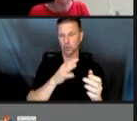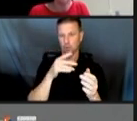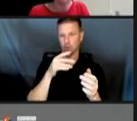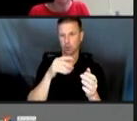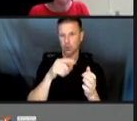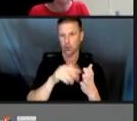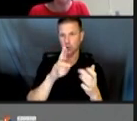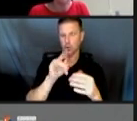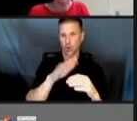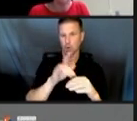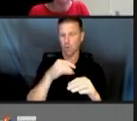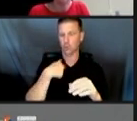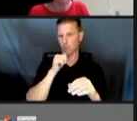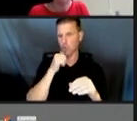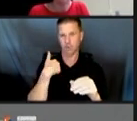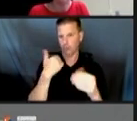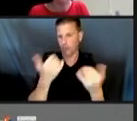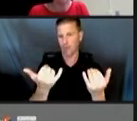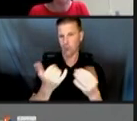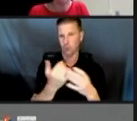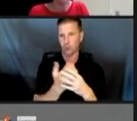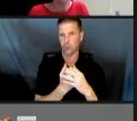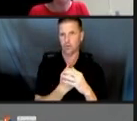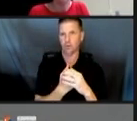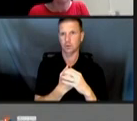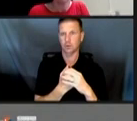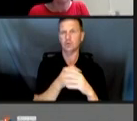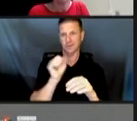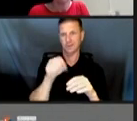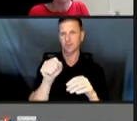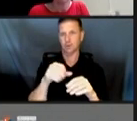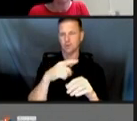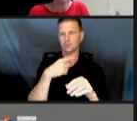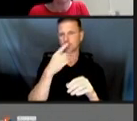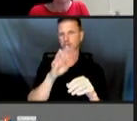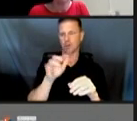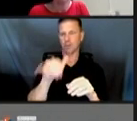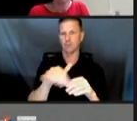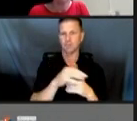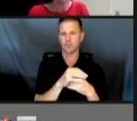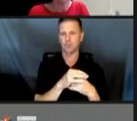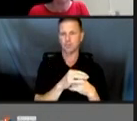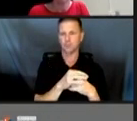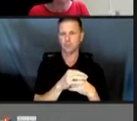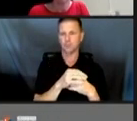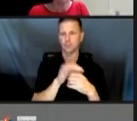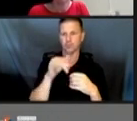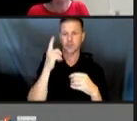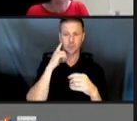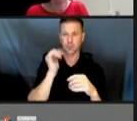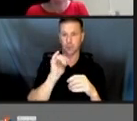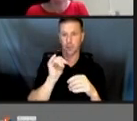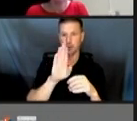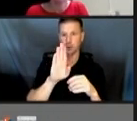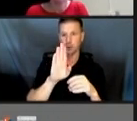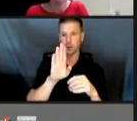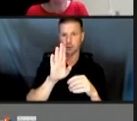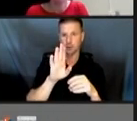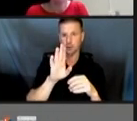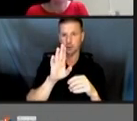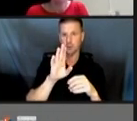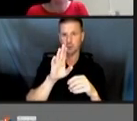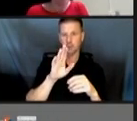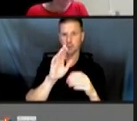unit online that we don't have now. Yeah, I would say about that. that sounds like a bargain, doesn't it, compared to new construction.